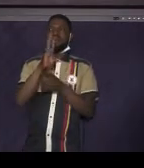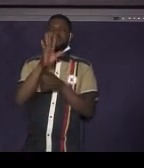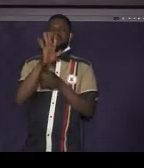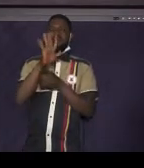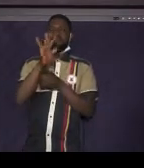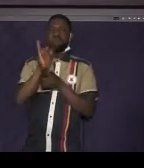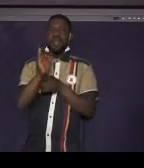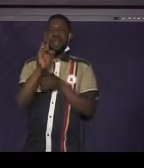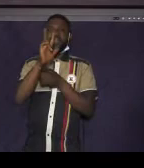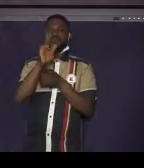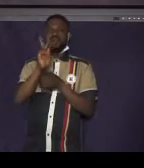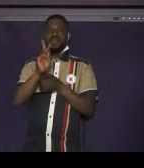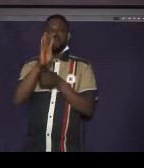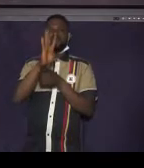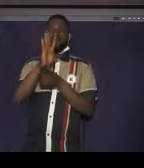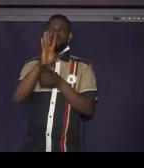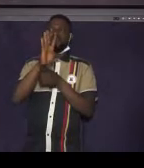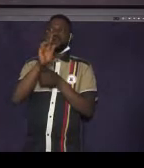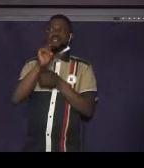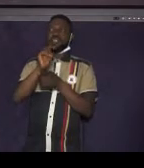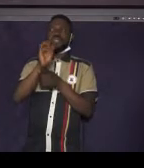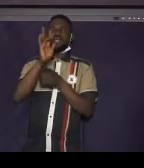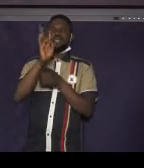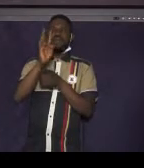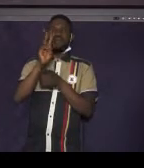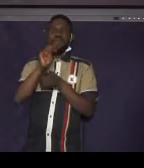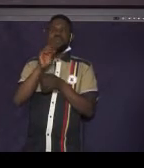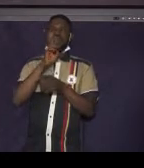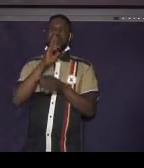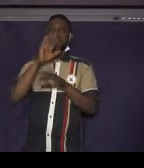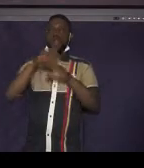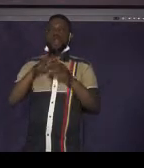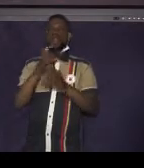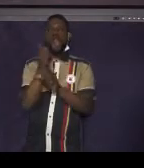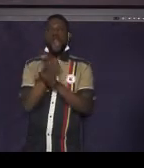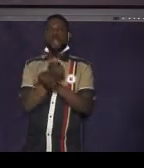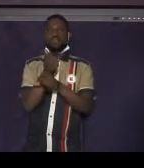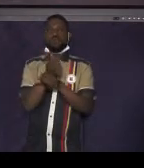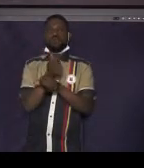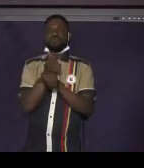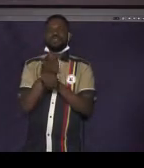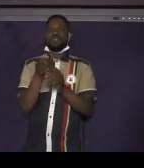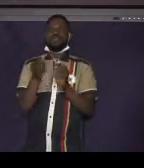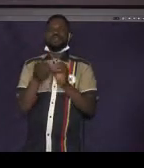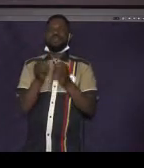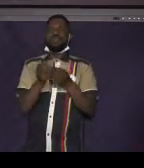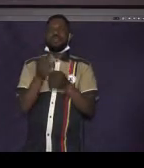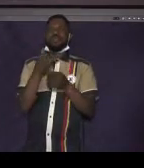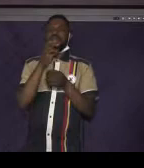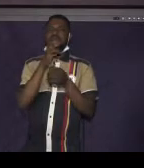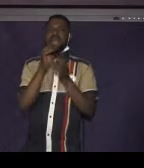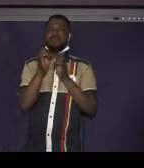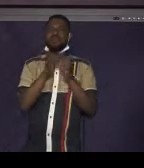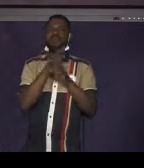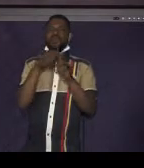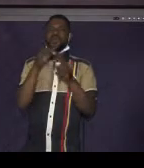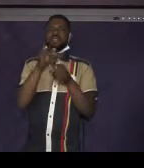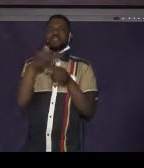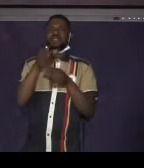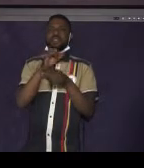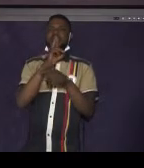5y, 3k, 40, 7n are called algebraic terms. They are expressions, but when they are